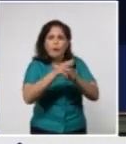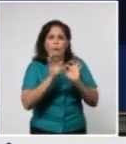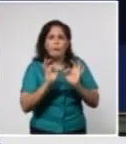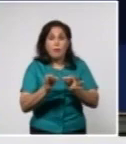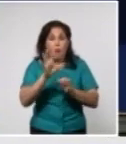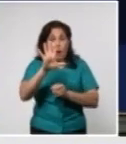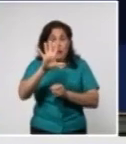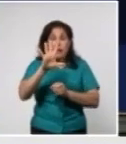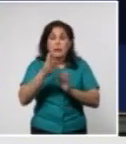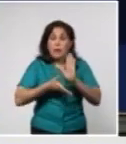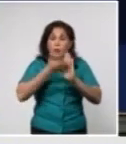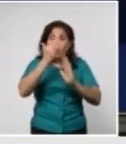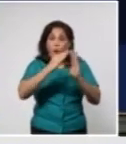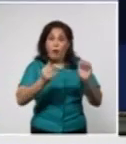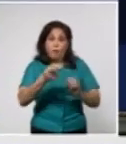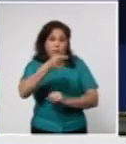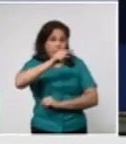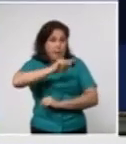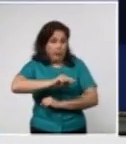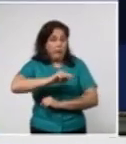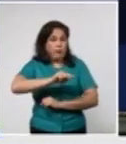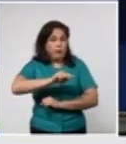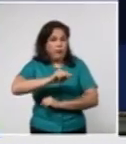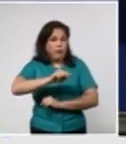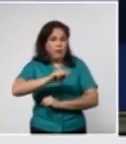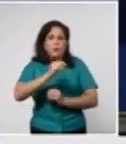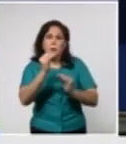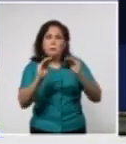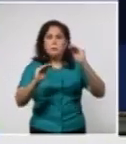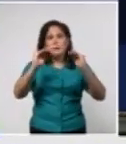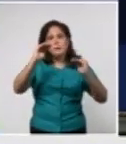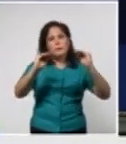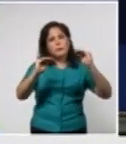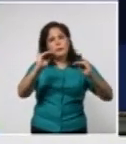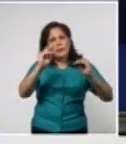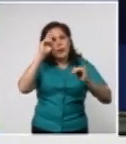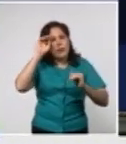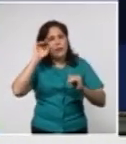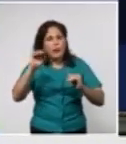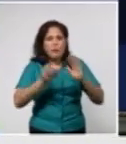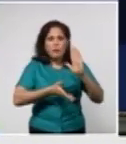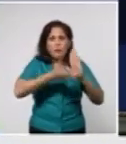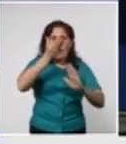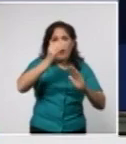We always mention the 2 evacuees,